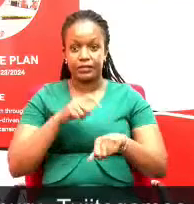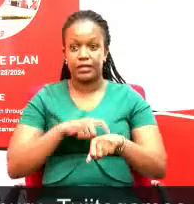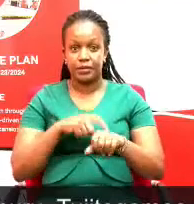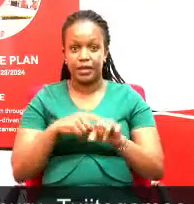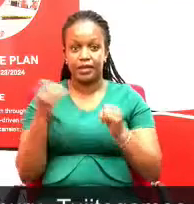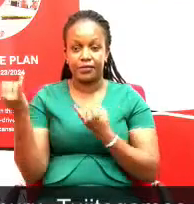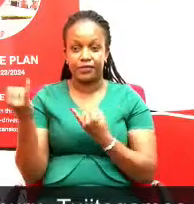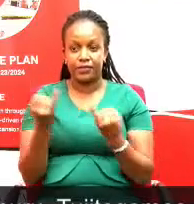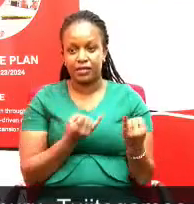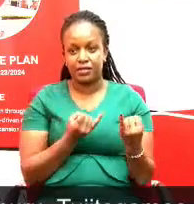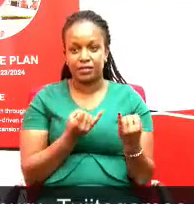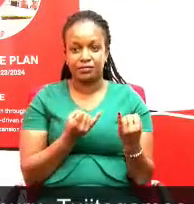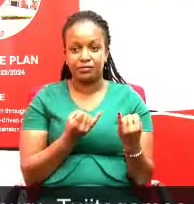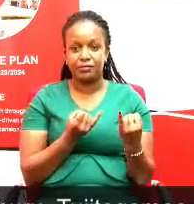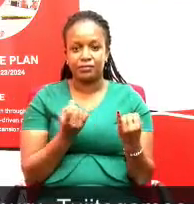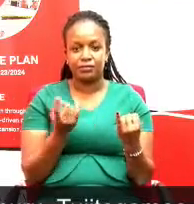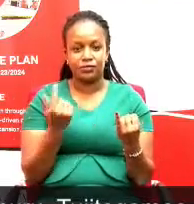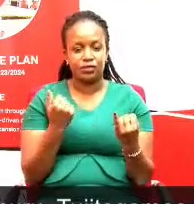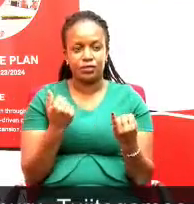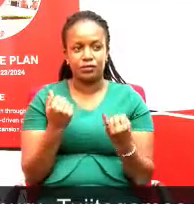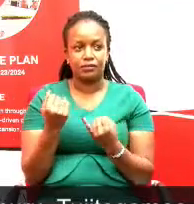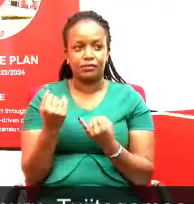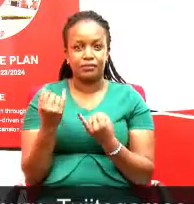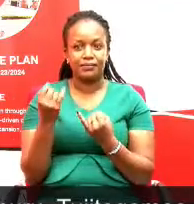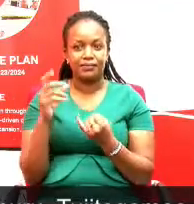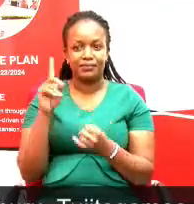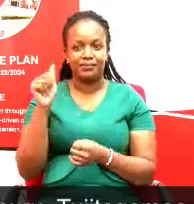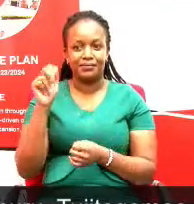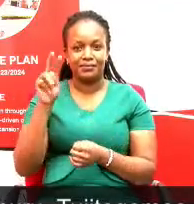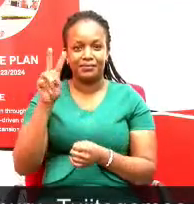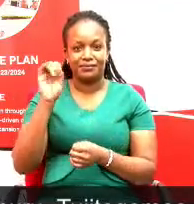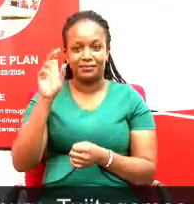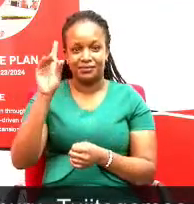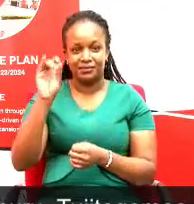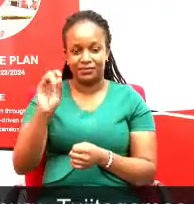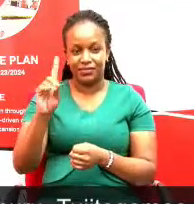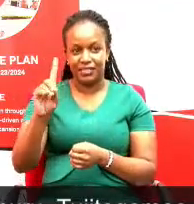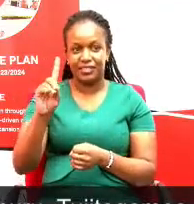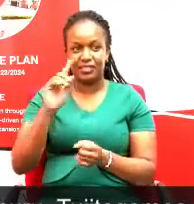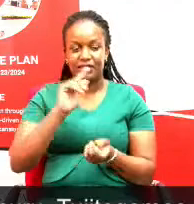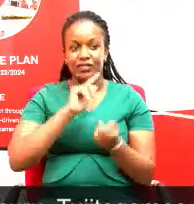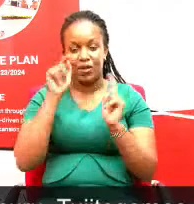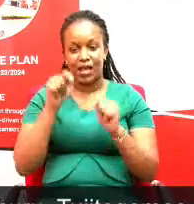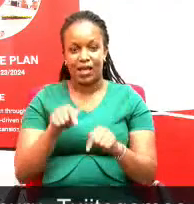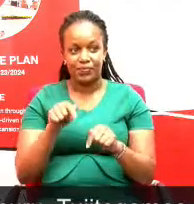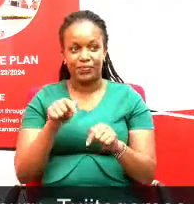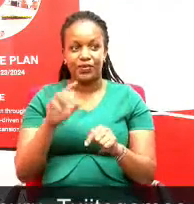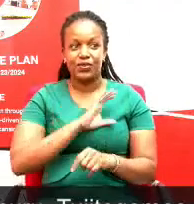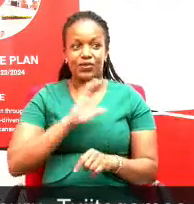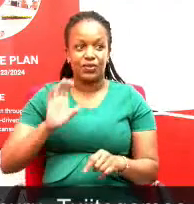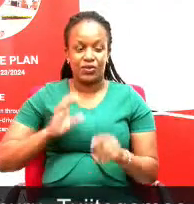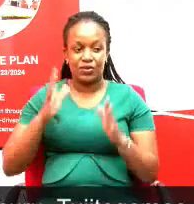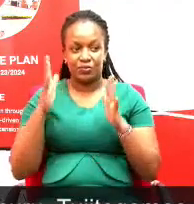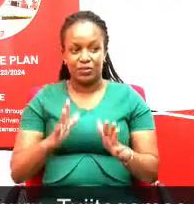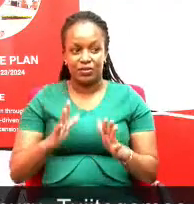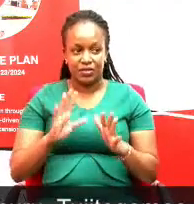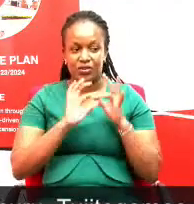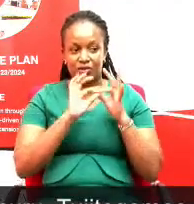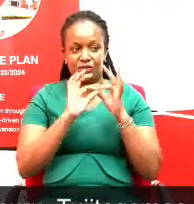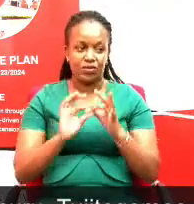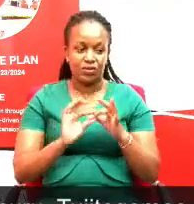invite Dr. David Kinu here on stage, Commissioner, Corporate Support Service Department.